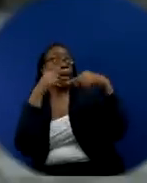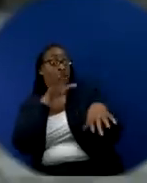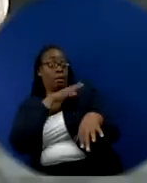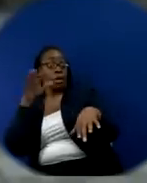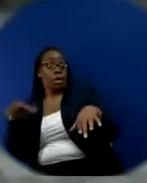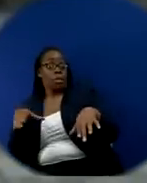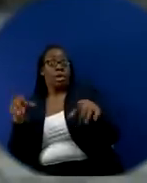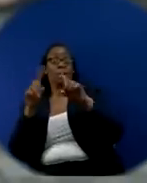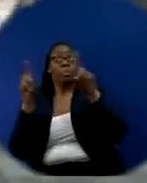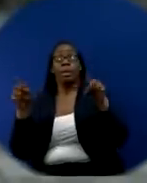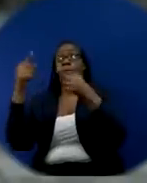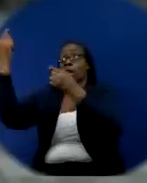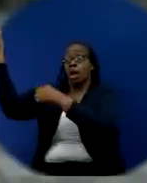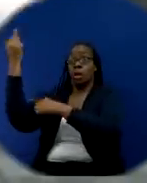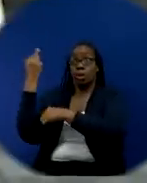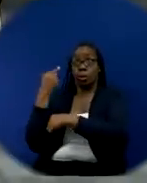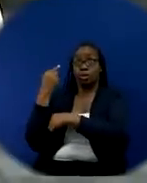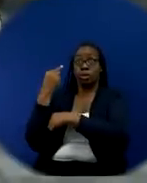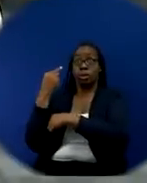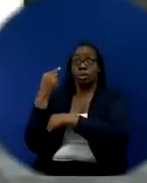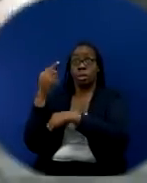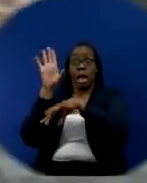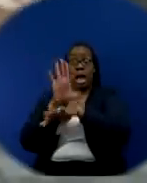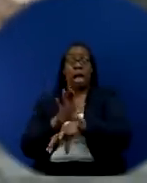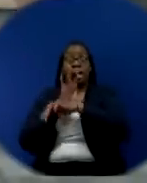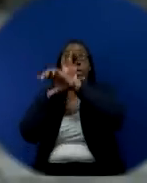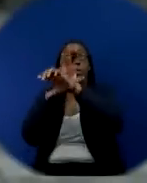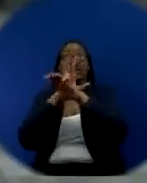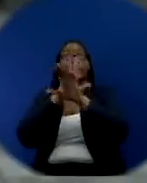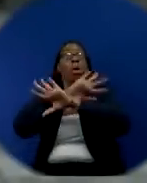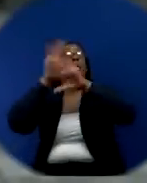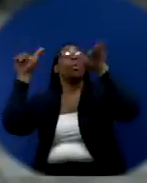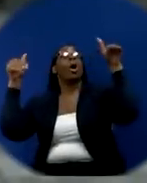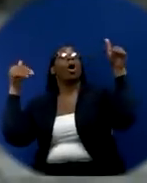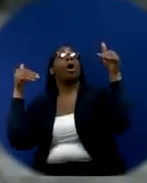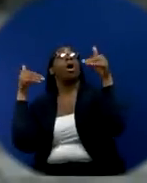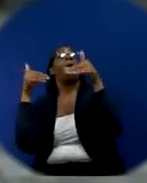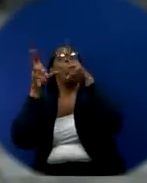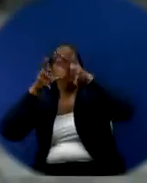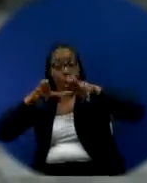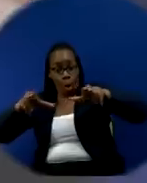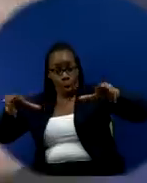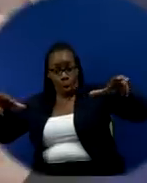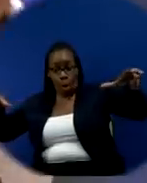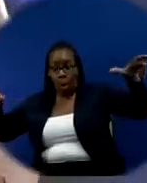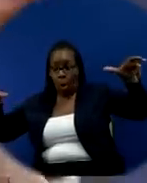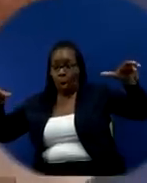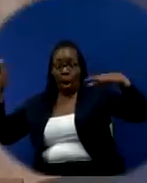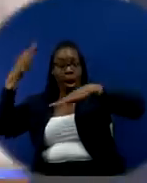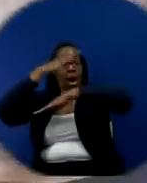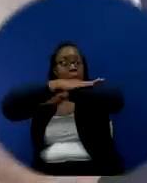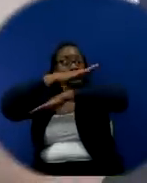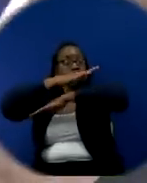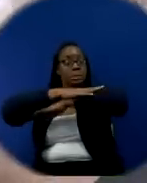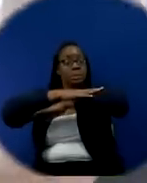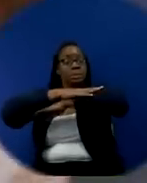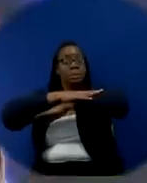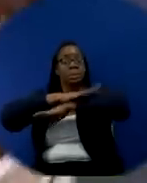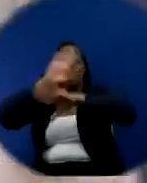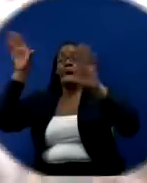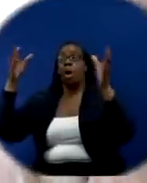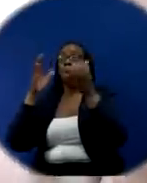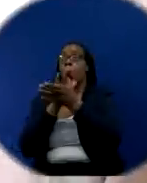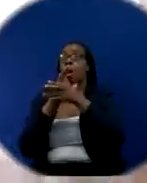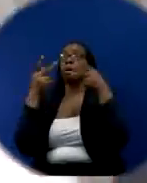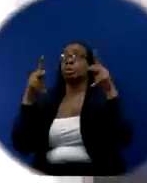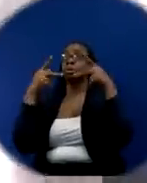when he returns and retrieves the church. And we are all at the marriage feast, the wedding feast that God gives for us